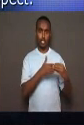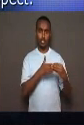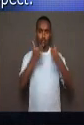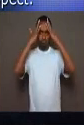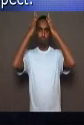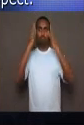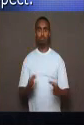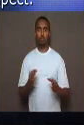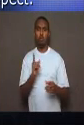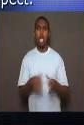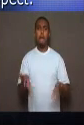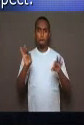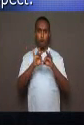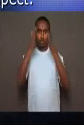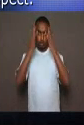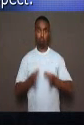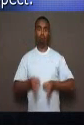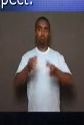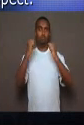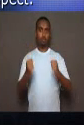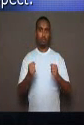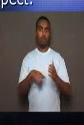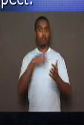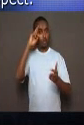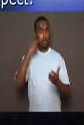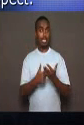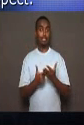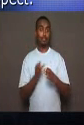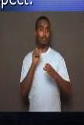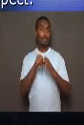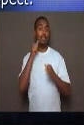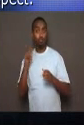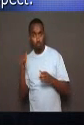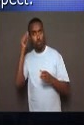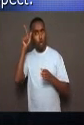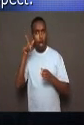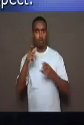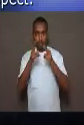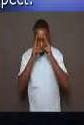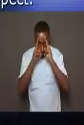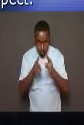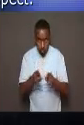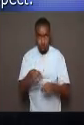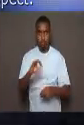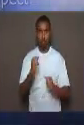be decisive when making important decisions because this will earn him or her